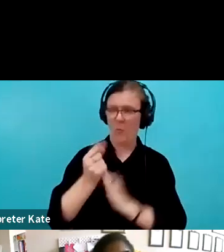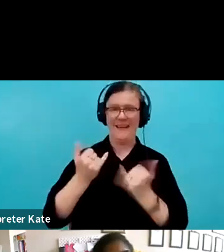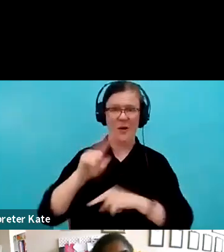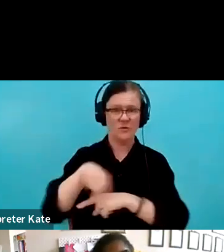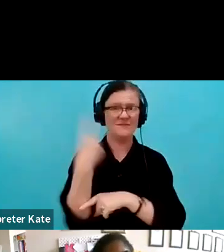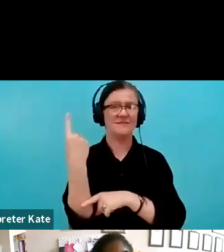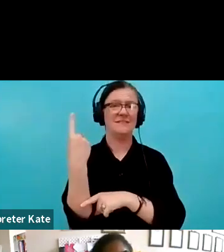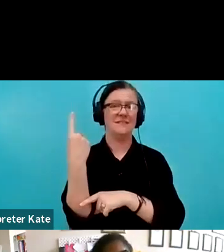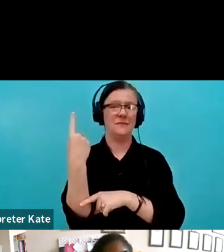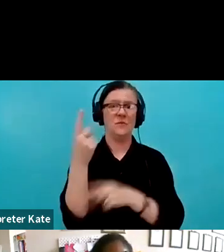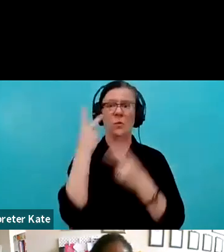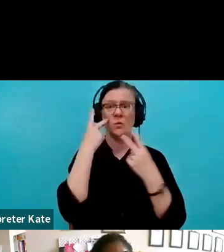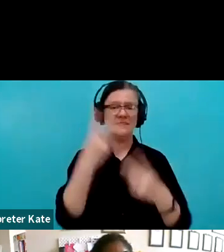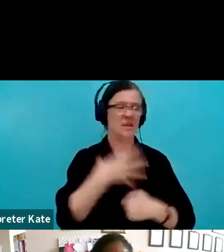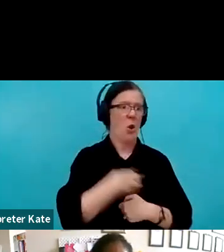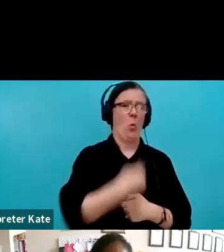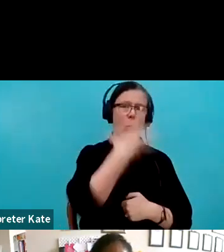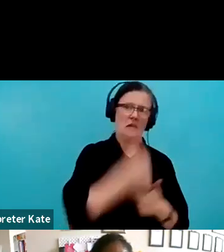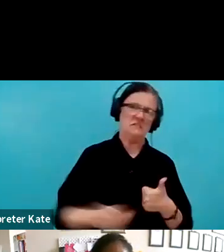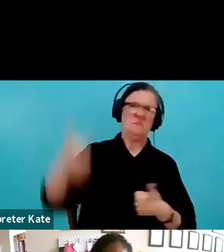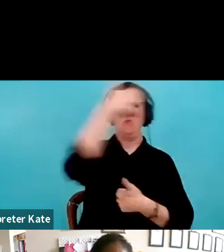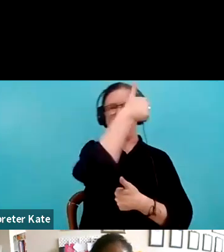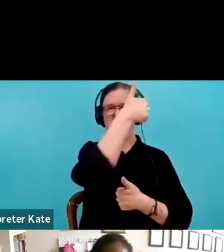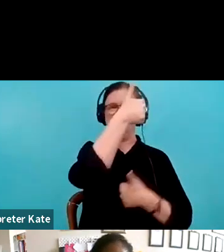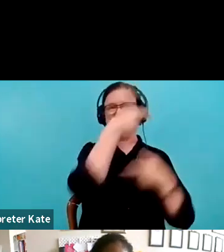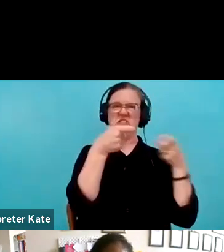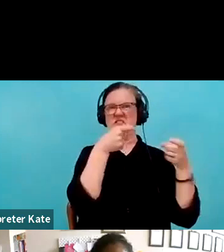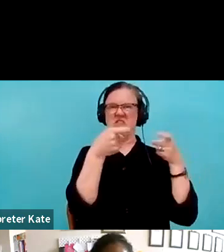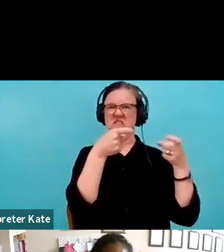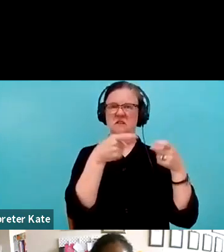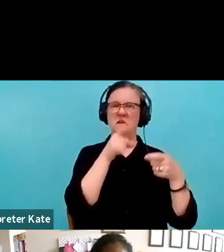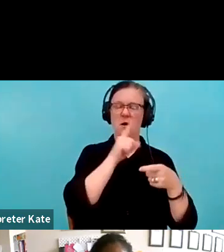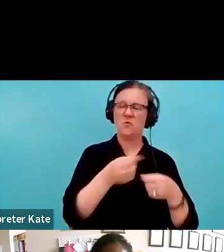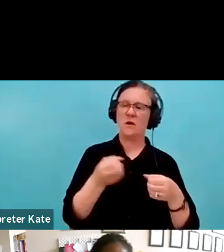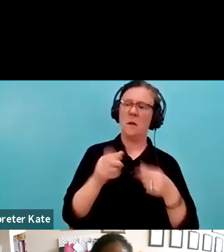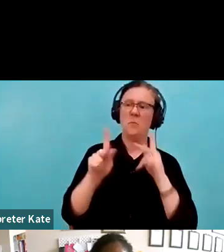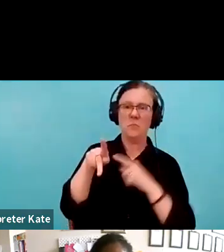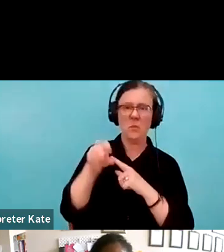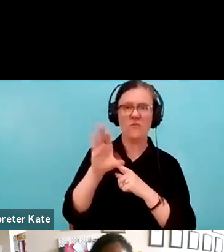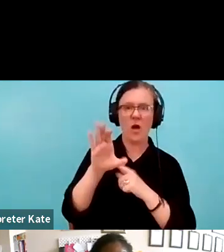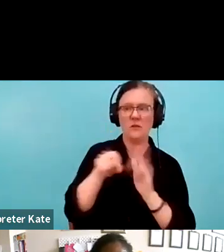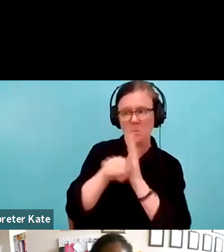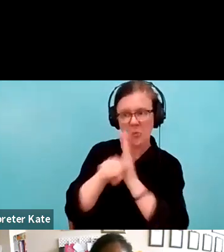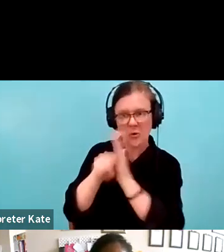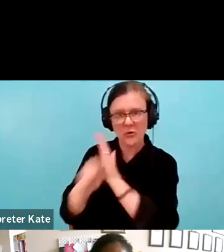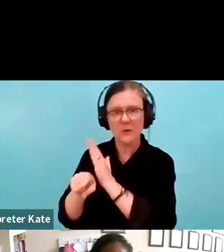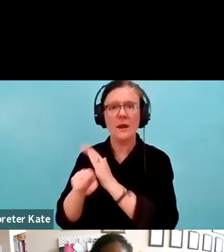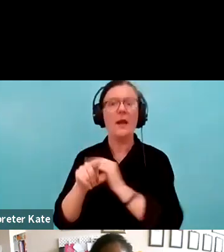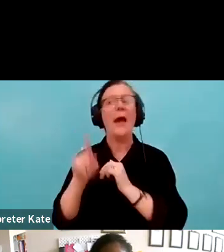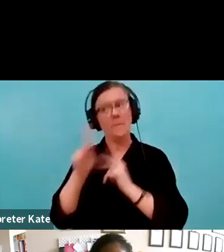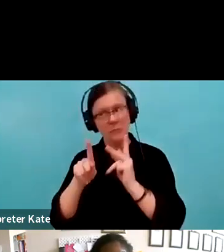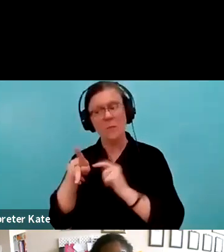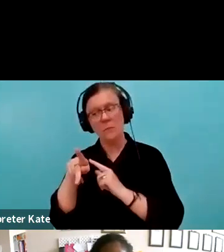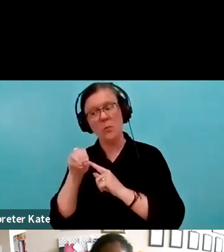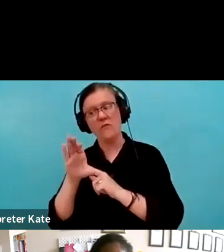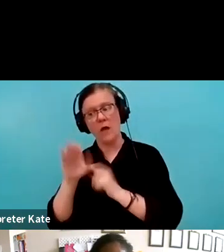have seen, white supremacy play out in the violent murders of people of color and people of color with disabilities as well.